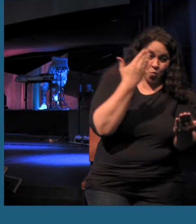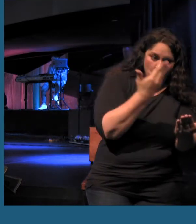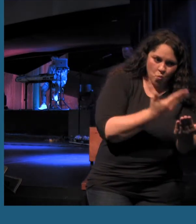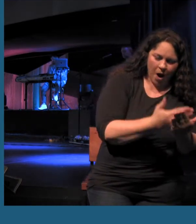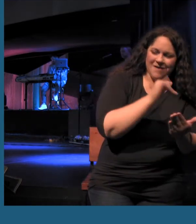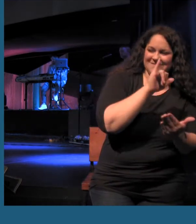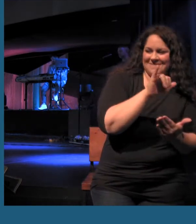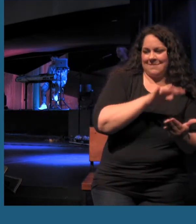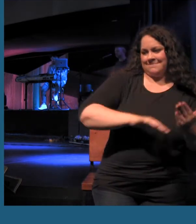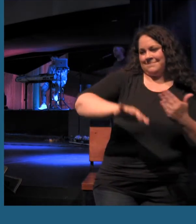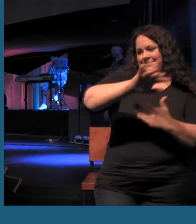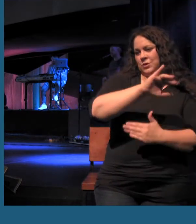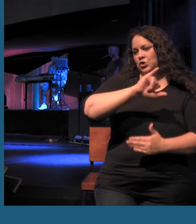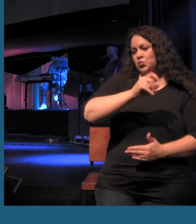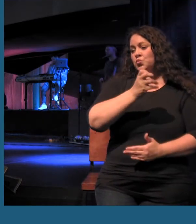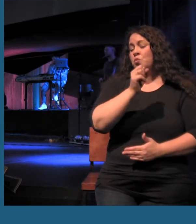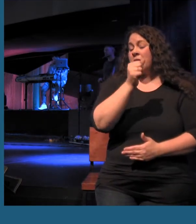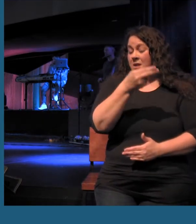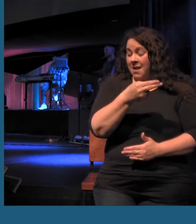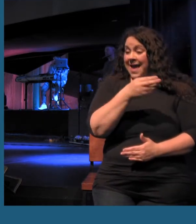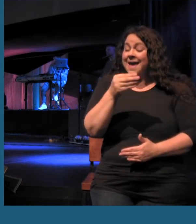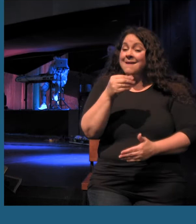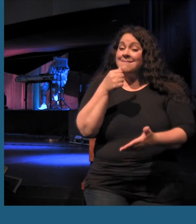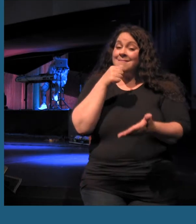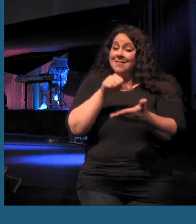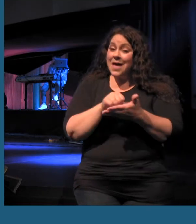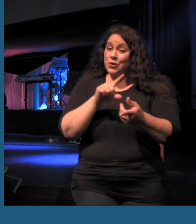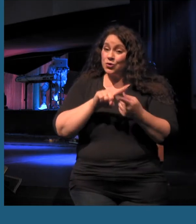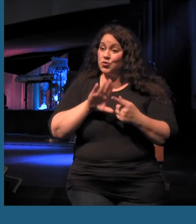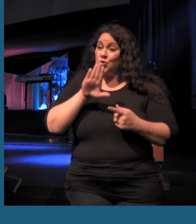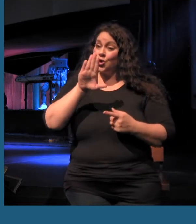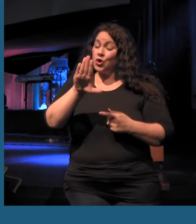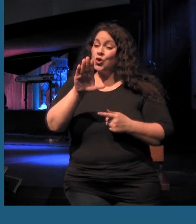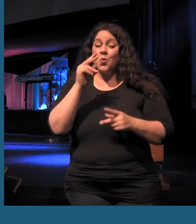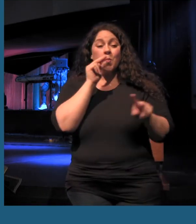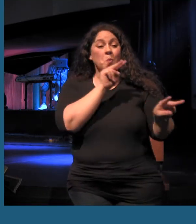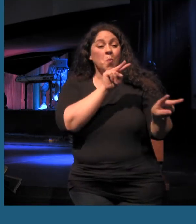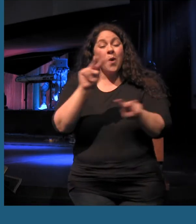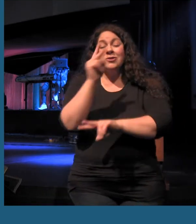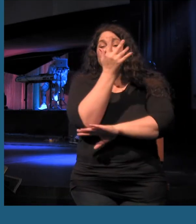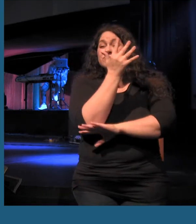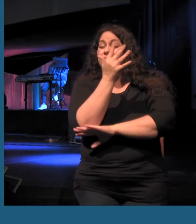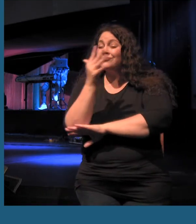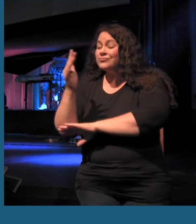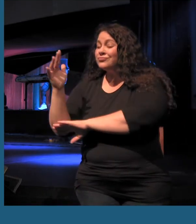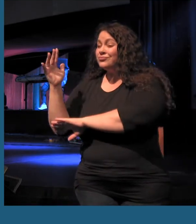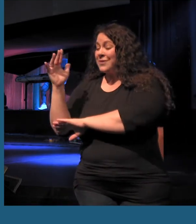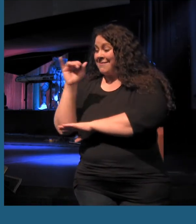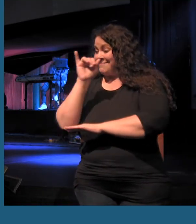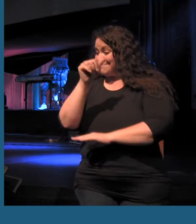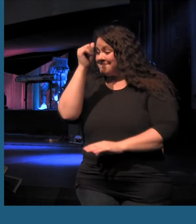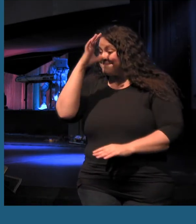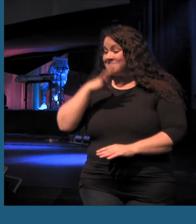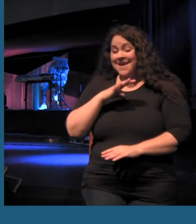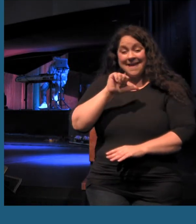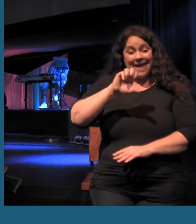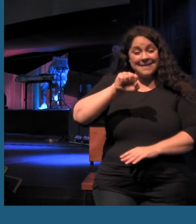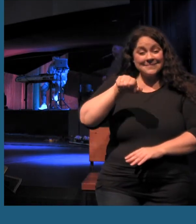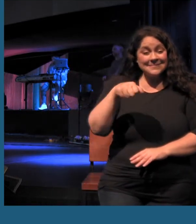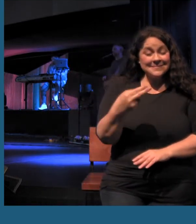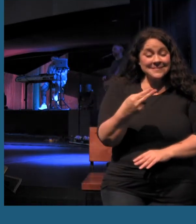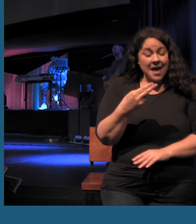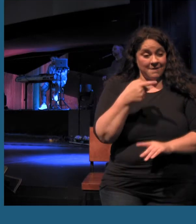Judah. And may I have a letter to Asaph, keeper of the royal park, so he will give me timber to make beams for the gates